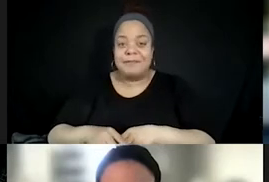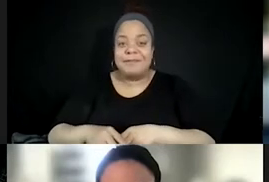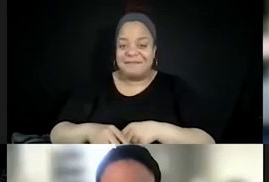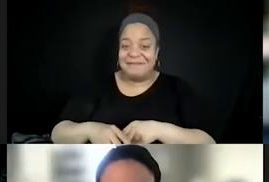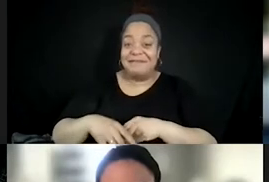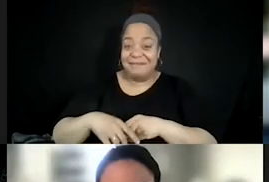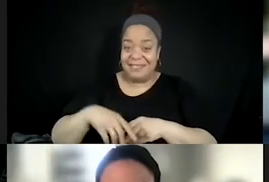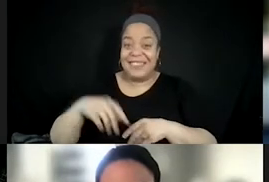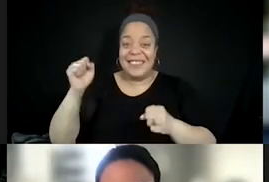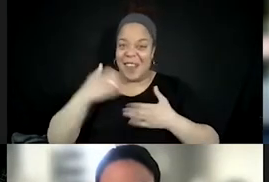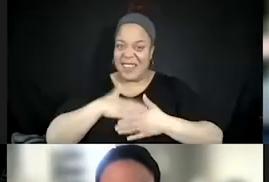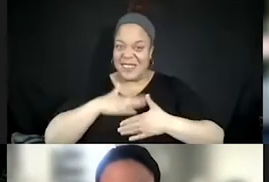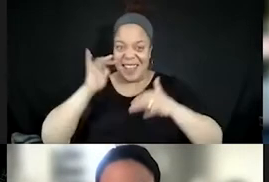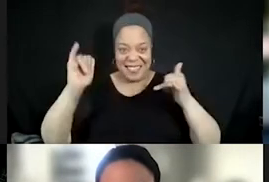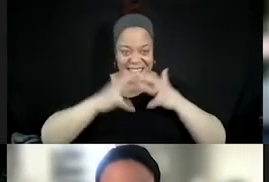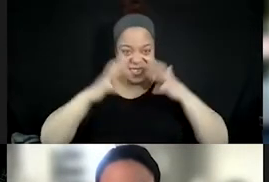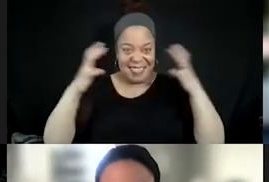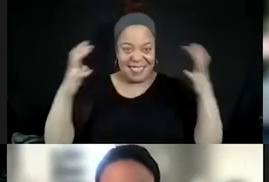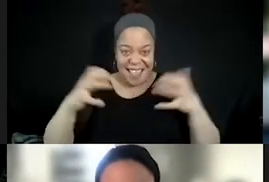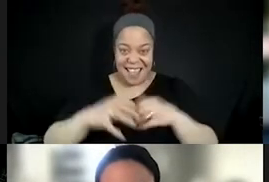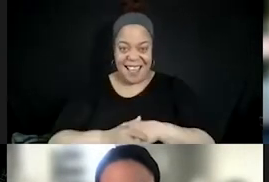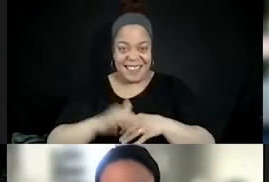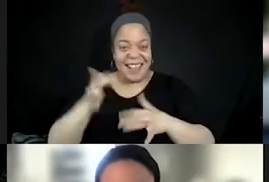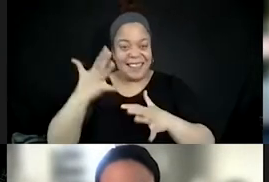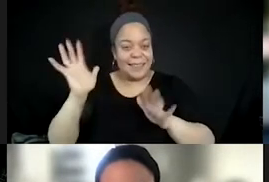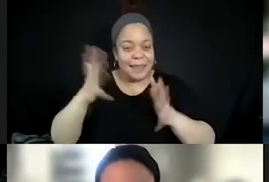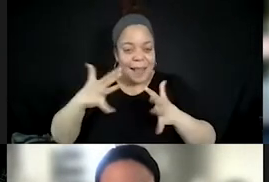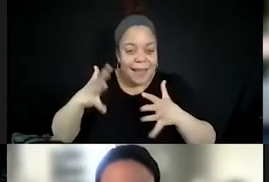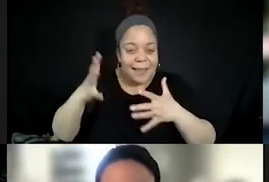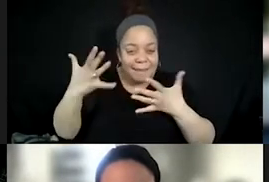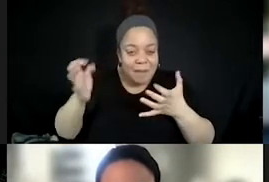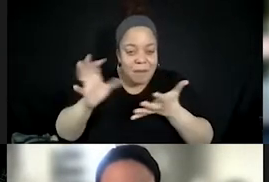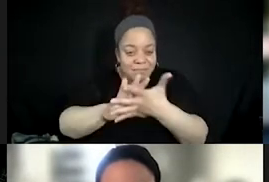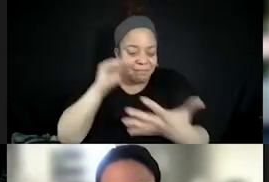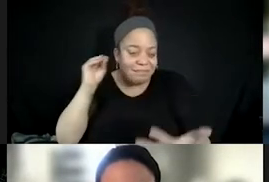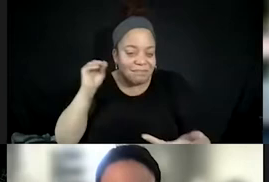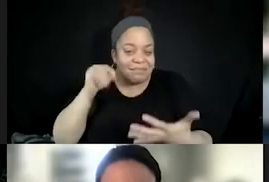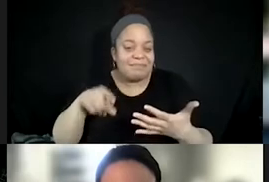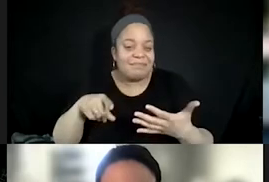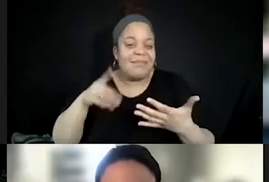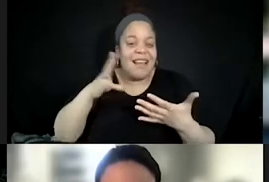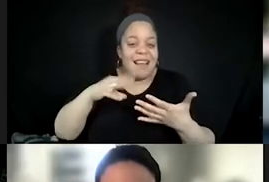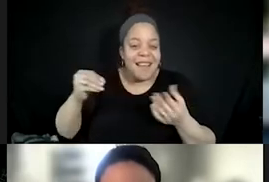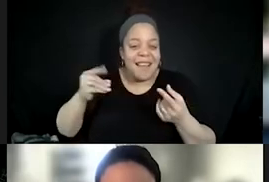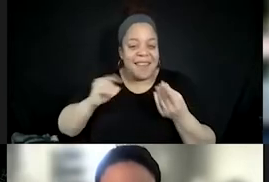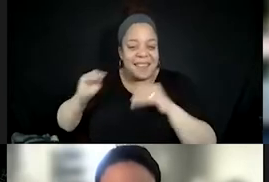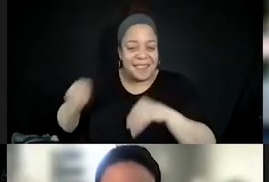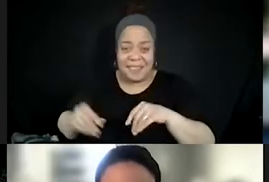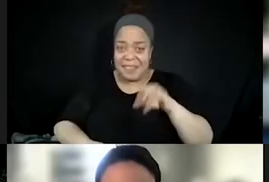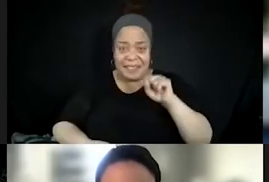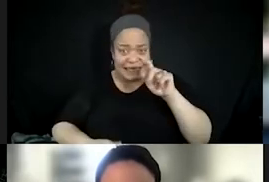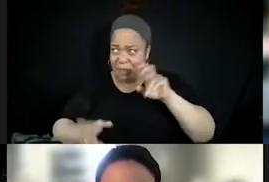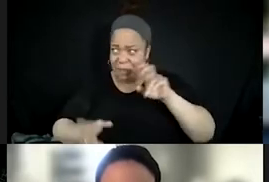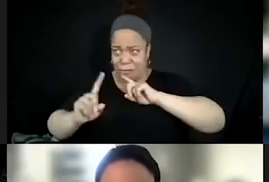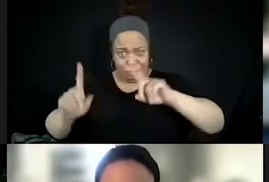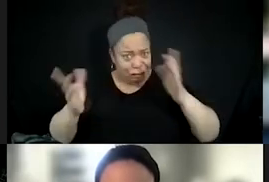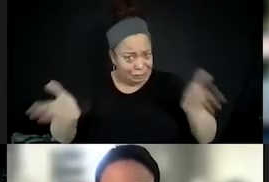please, absolutely. Well, I love KRSM as well. So shout out to Southside Minneapolis.